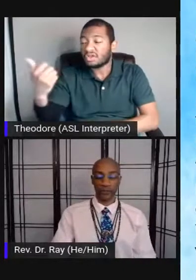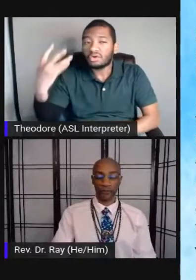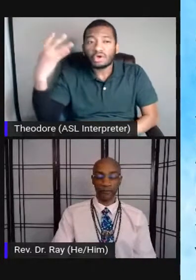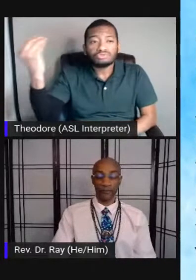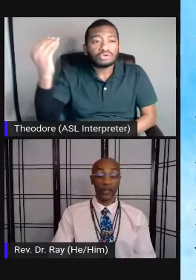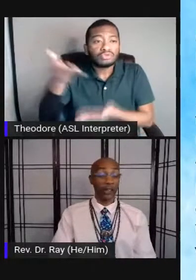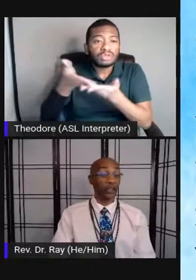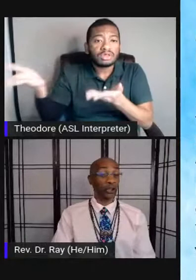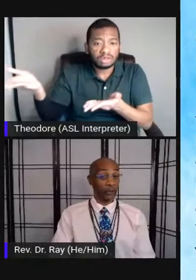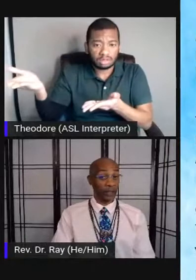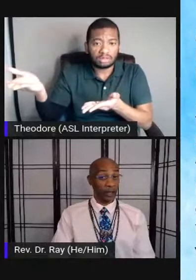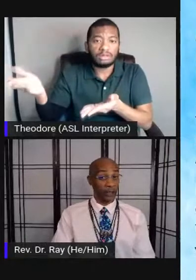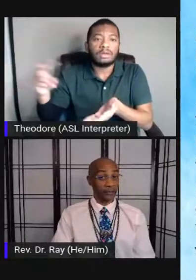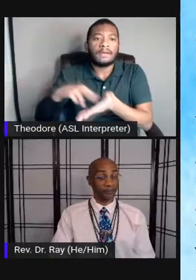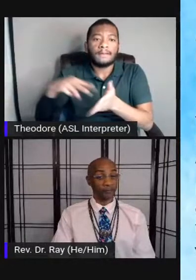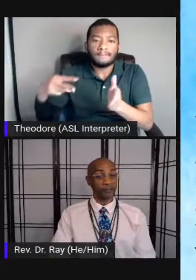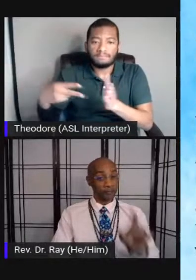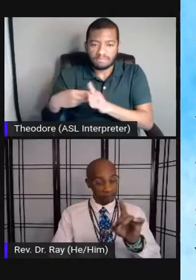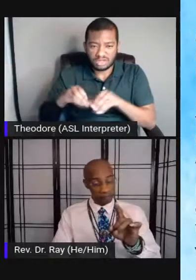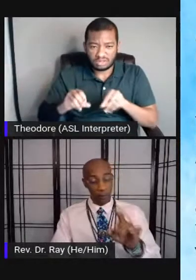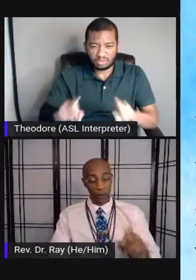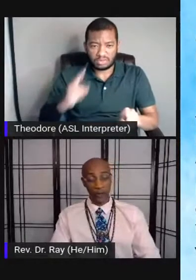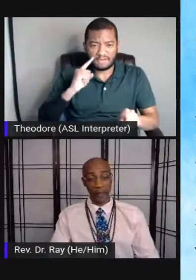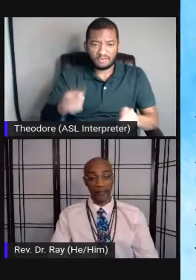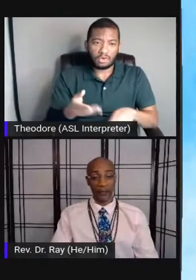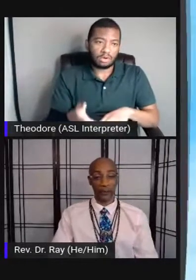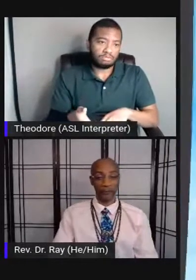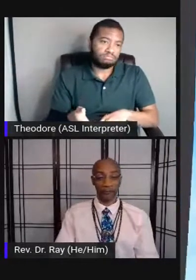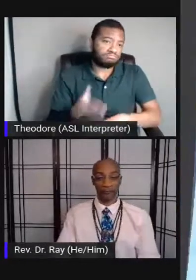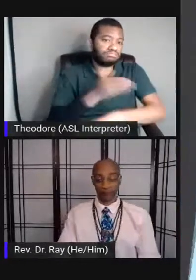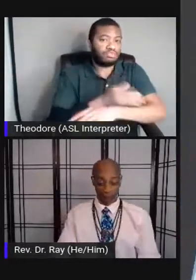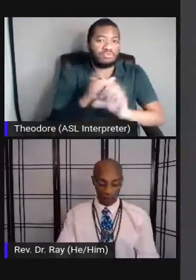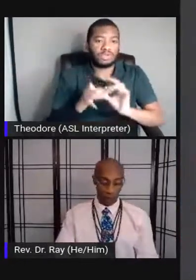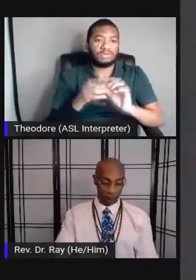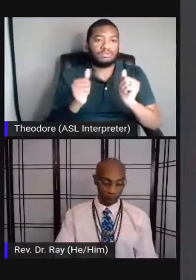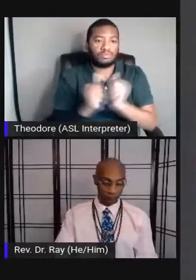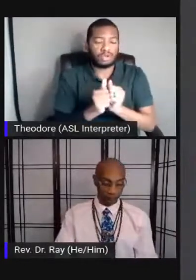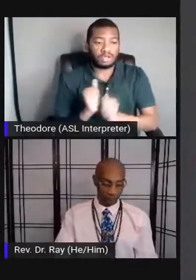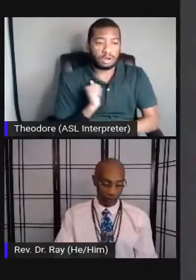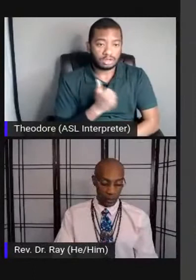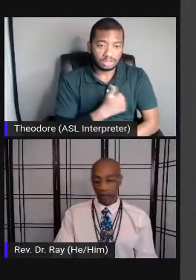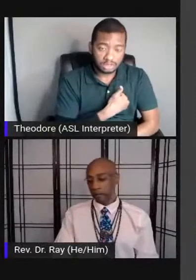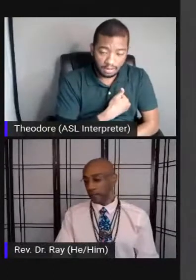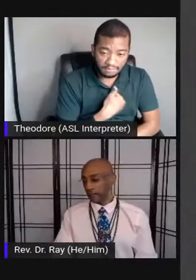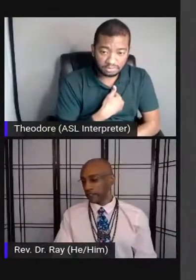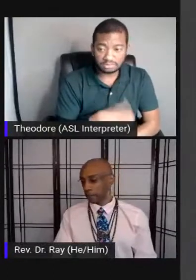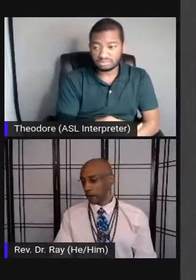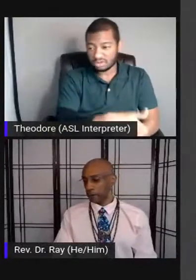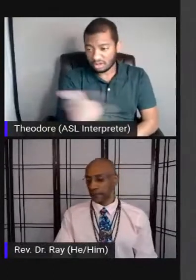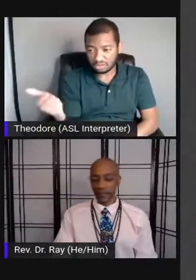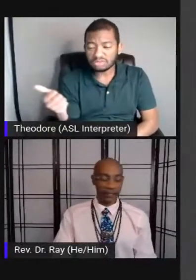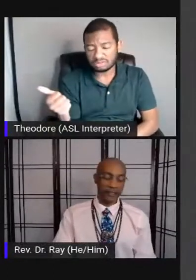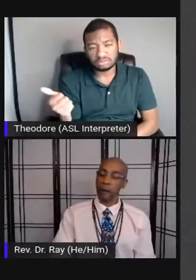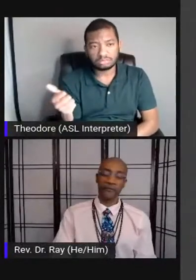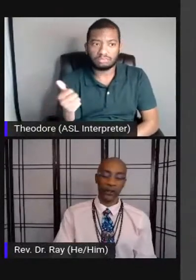others, including God. More on that later. So, many of us have